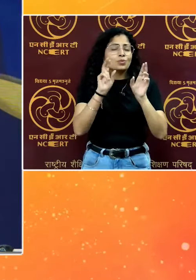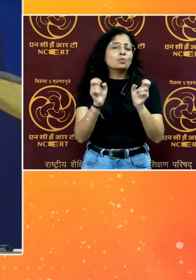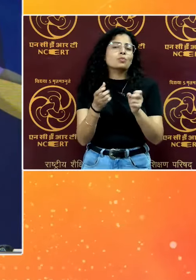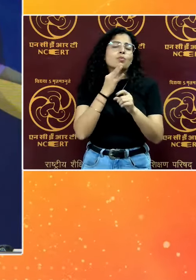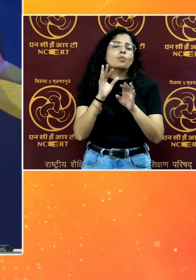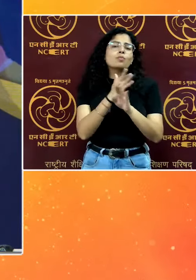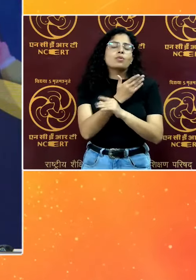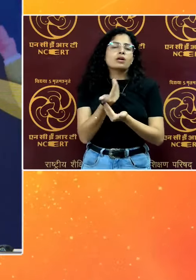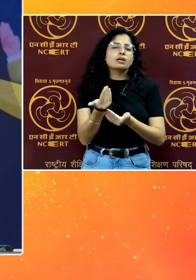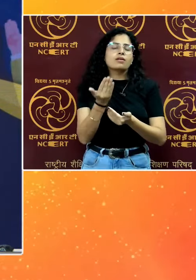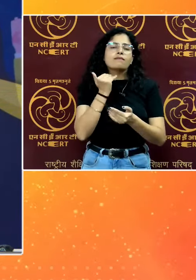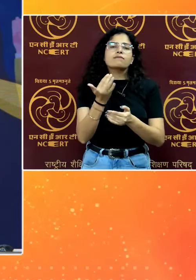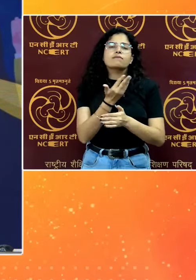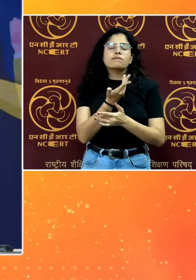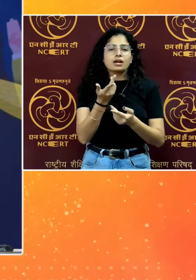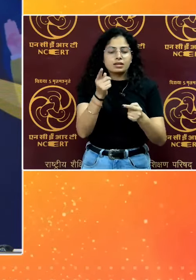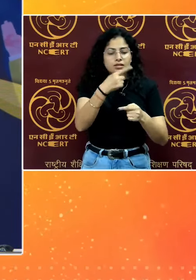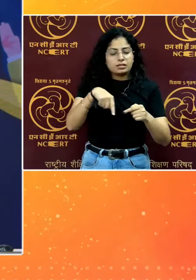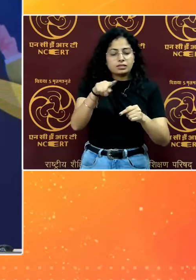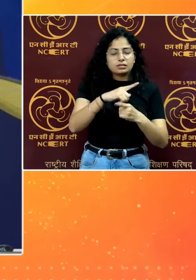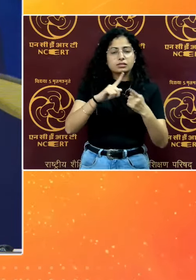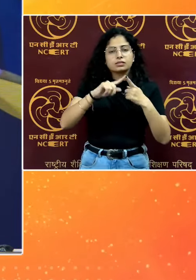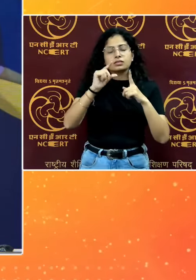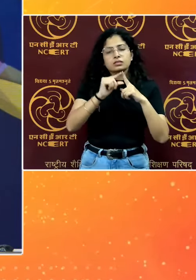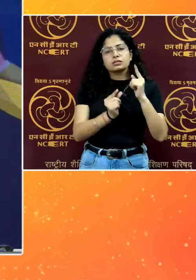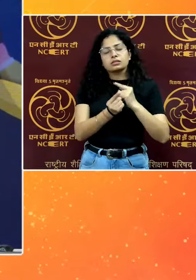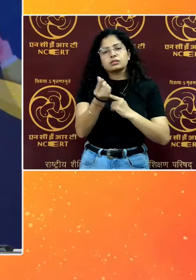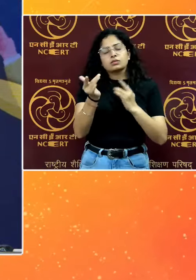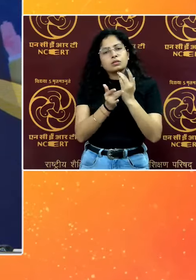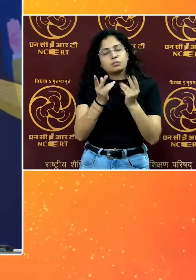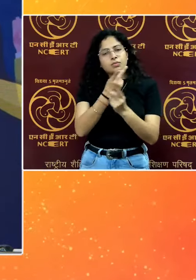it is important to know about these educational technologies.